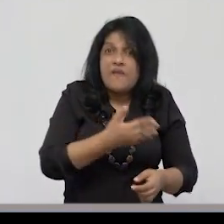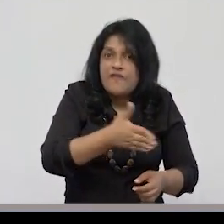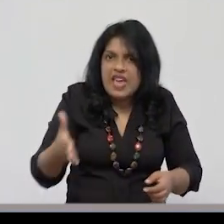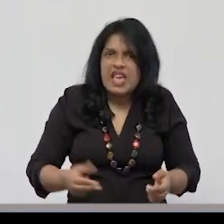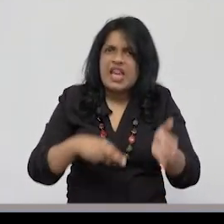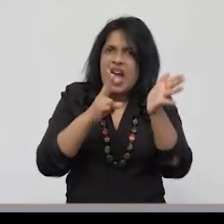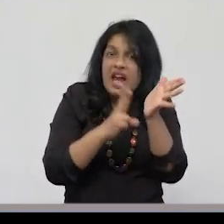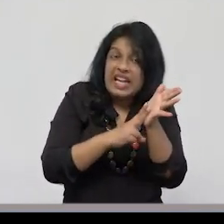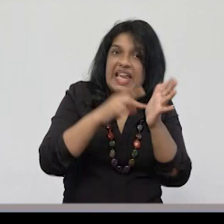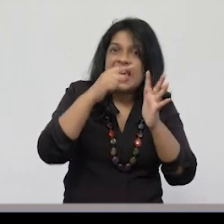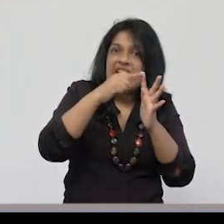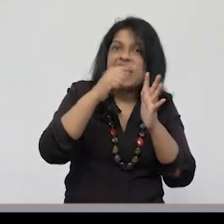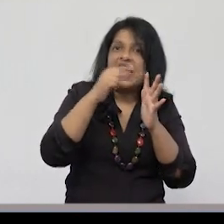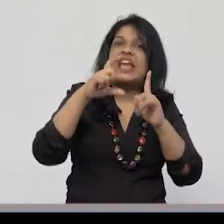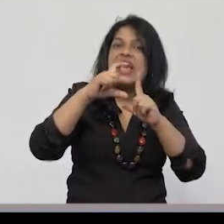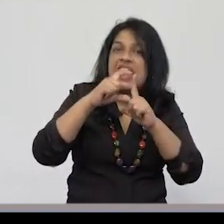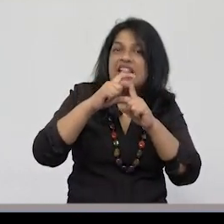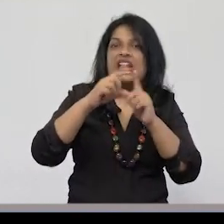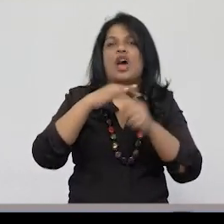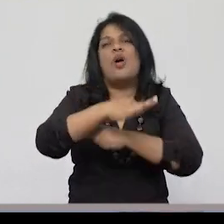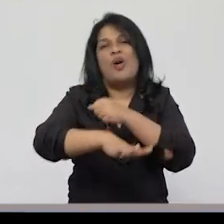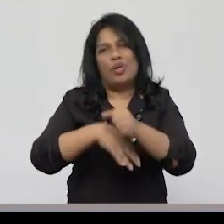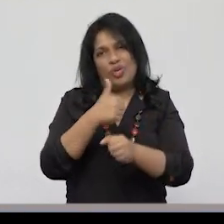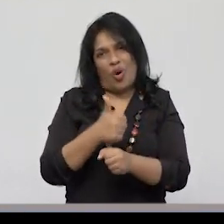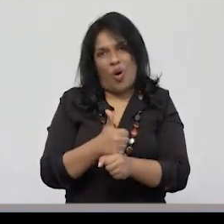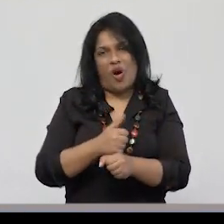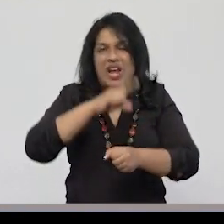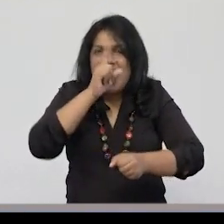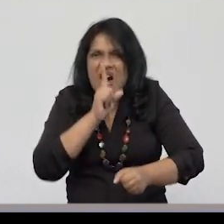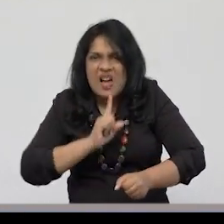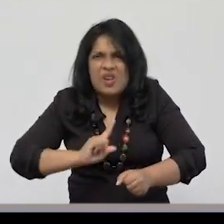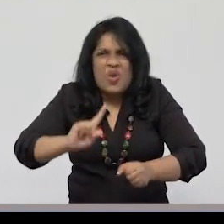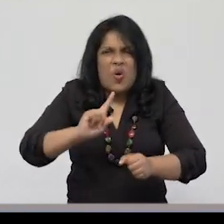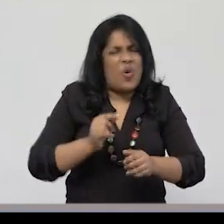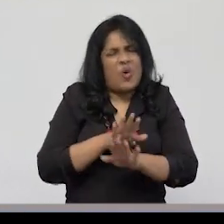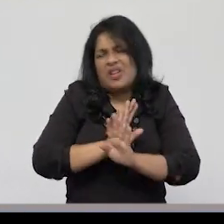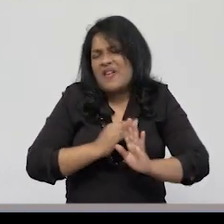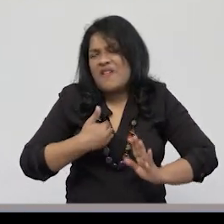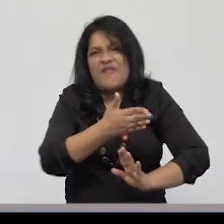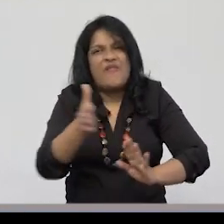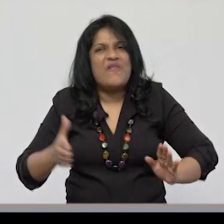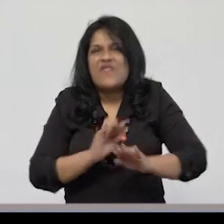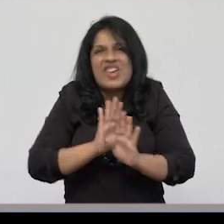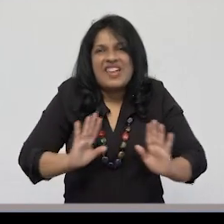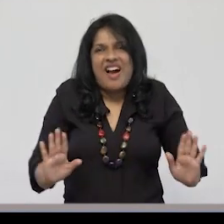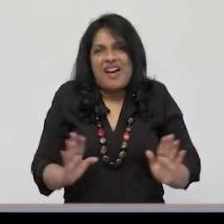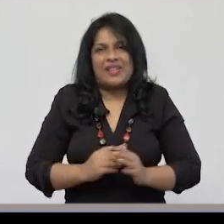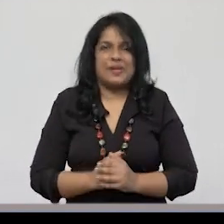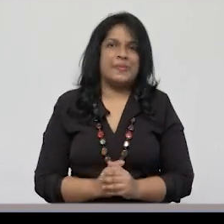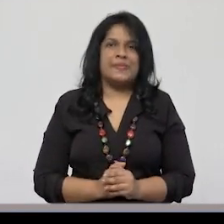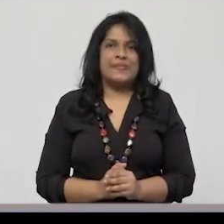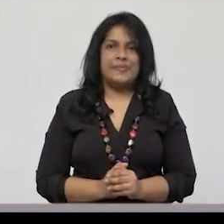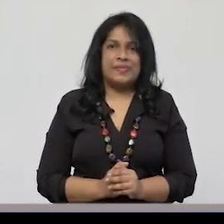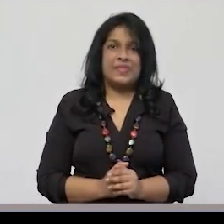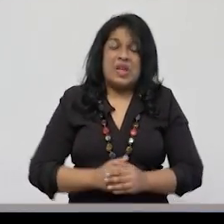know about you. I can tell you one thing. I read the word of God. You and I are not going to remain here forever.